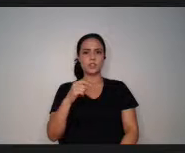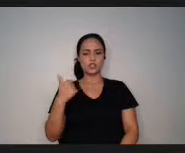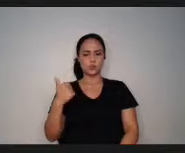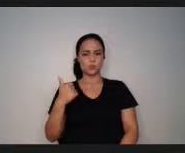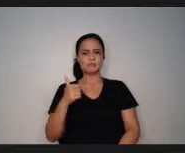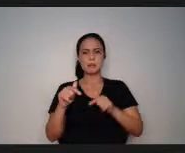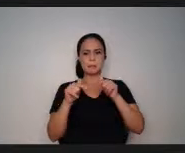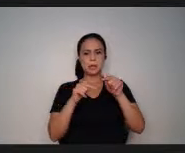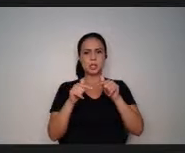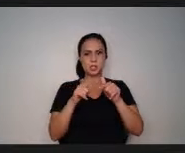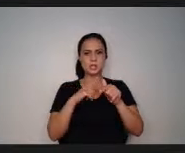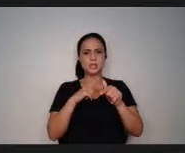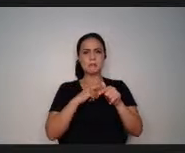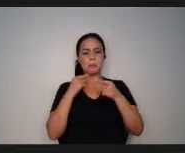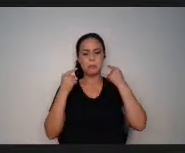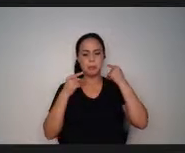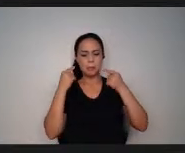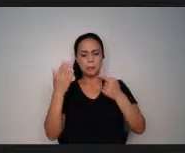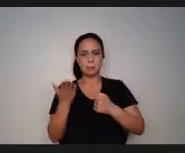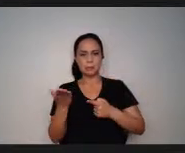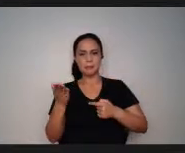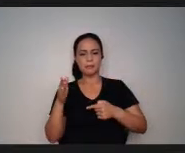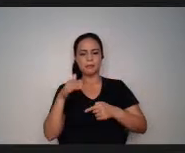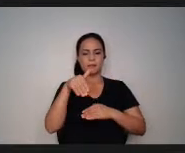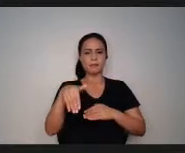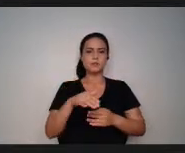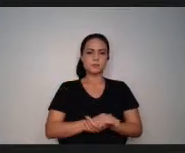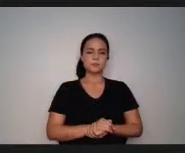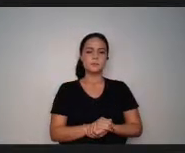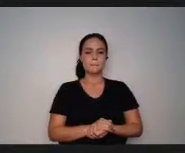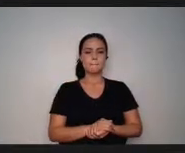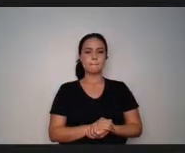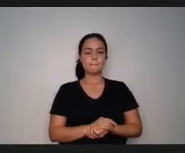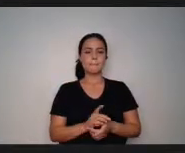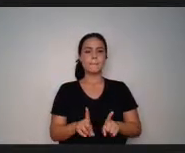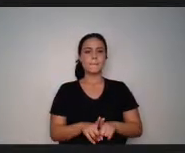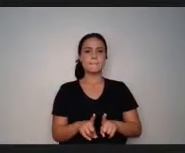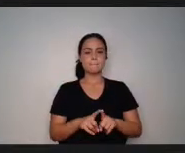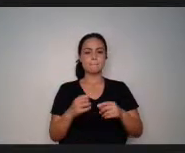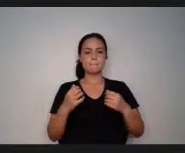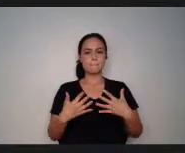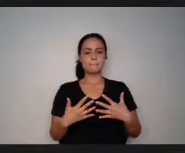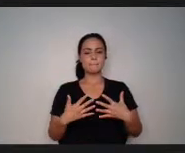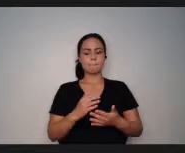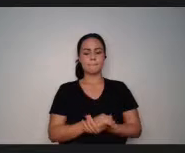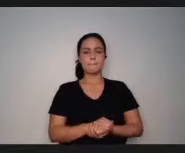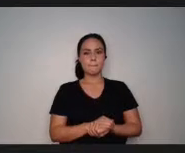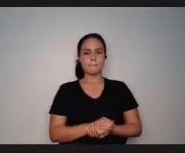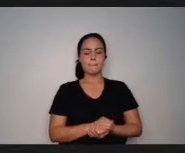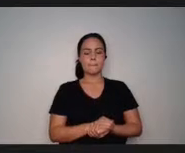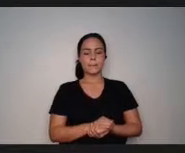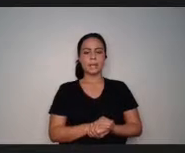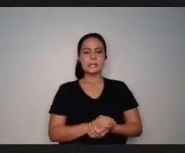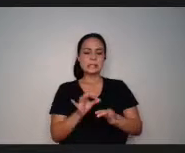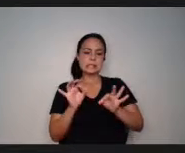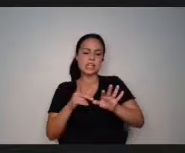water. Imagine this, in 2021, employees still have to ask for this. The